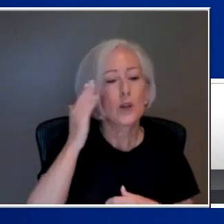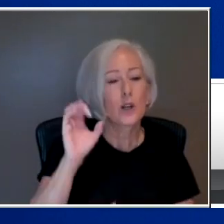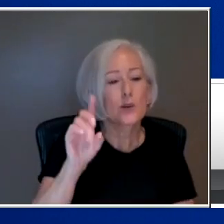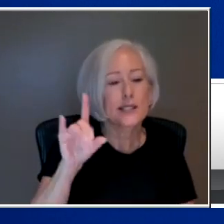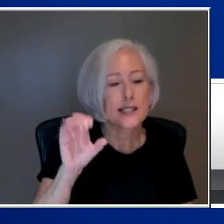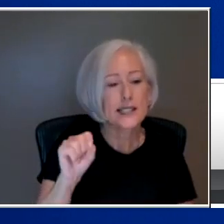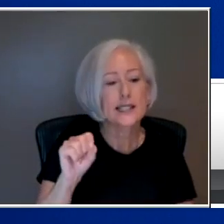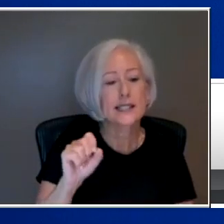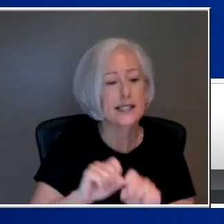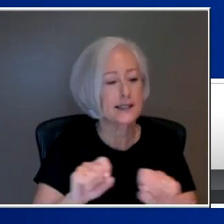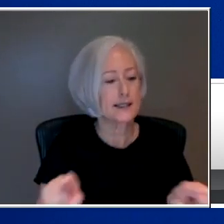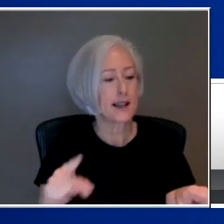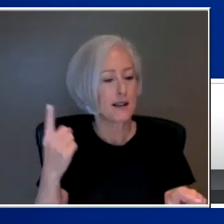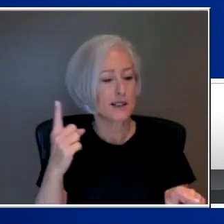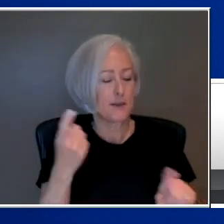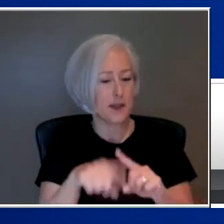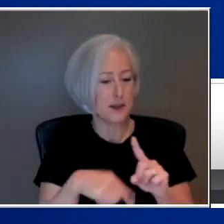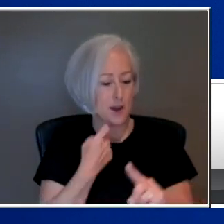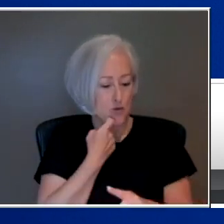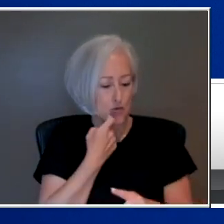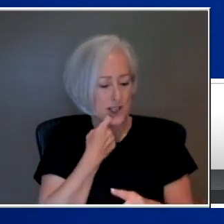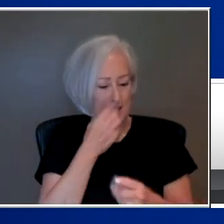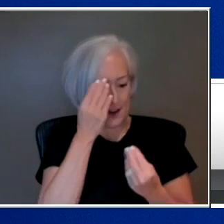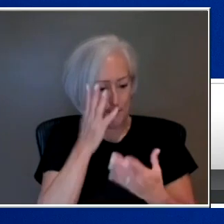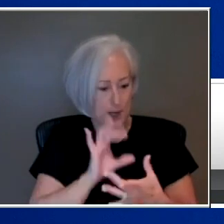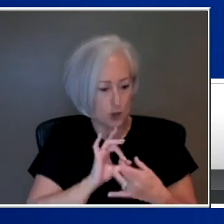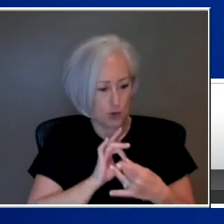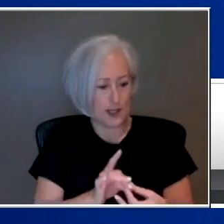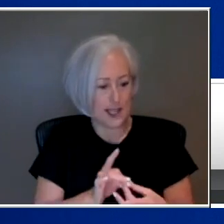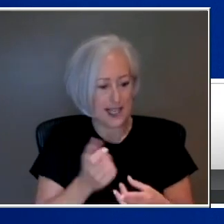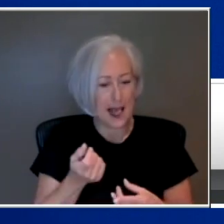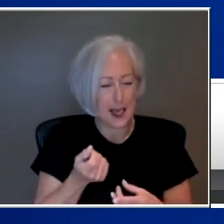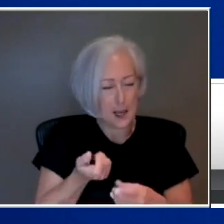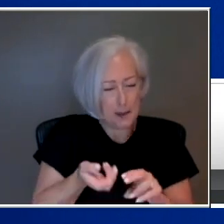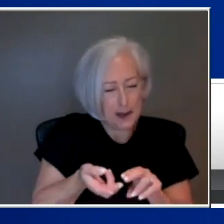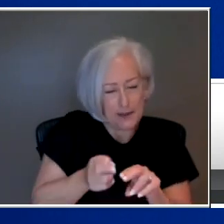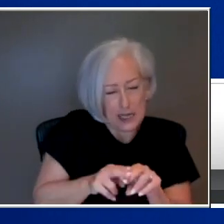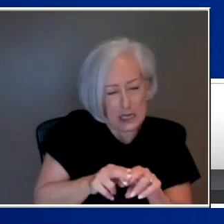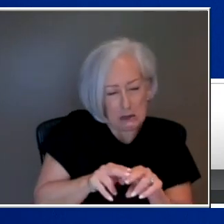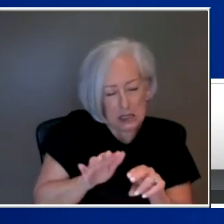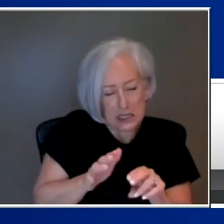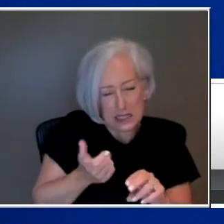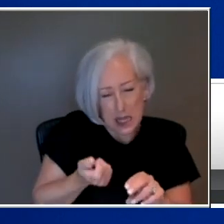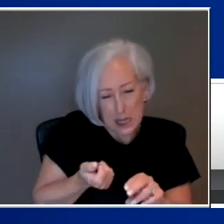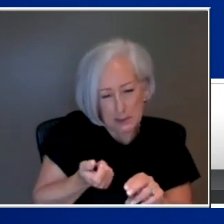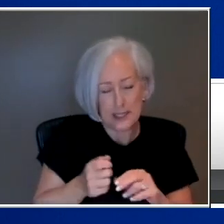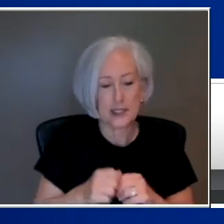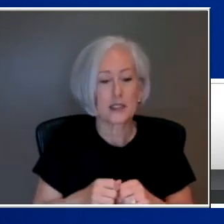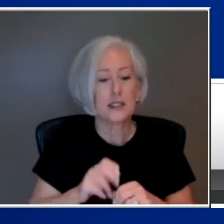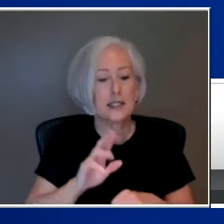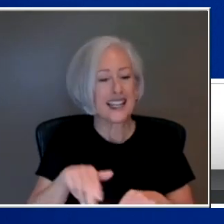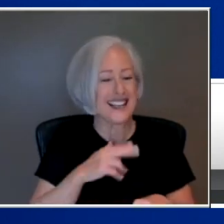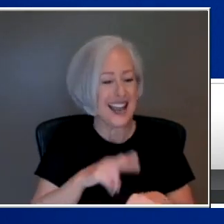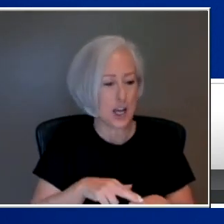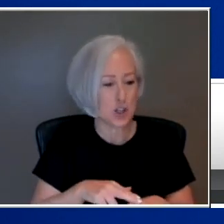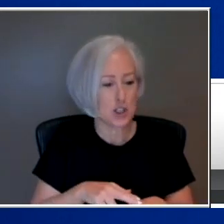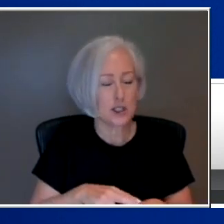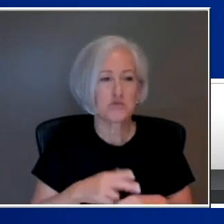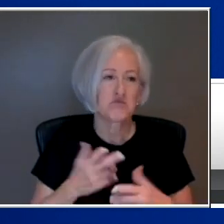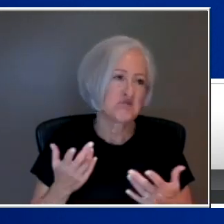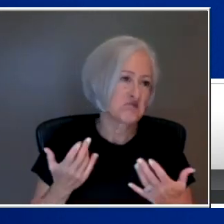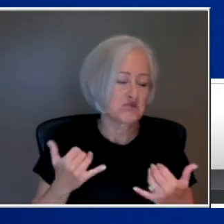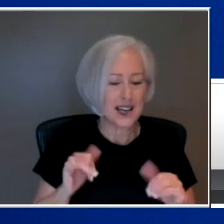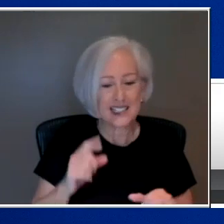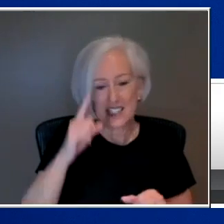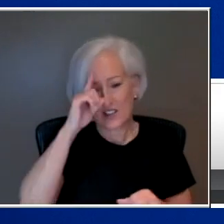something about their most recent data showing maybe a little bit of an increase overall nationally. I still think we are going to see